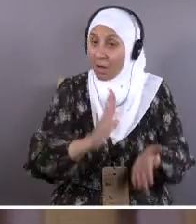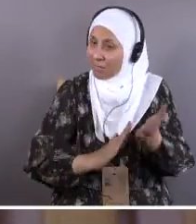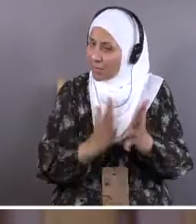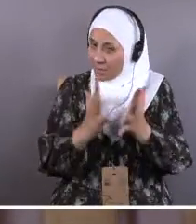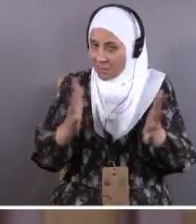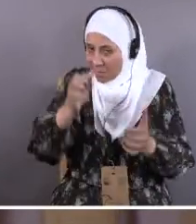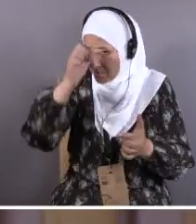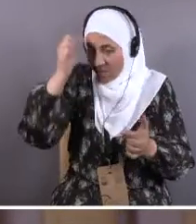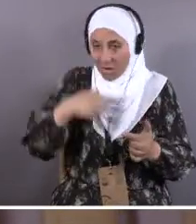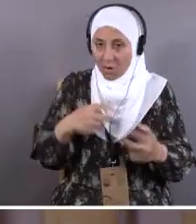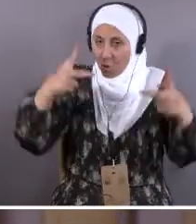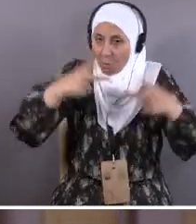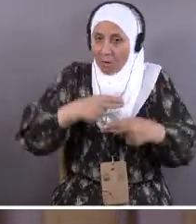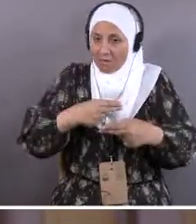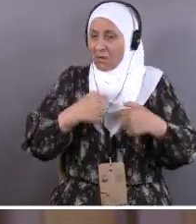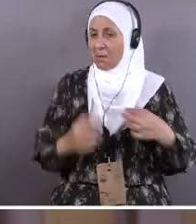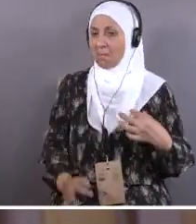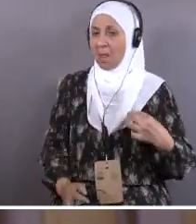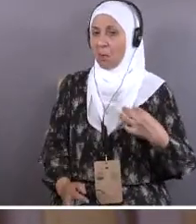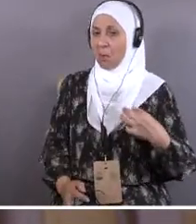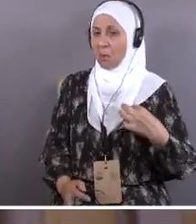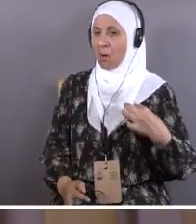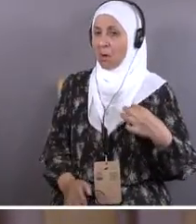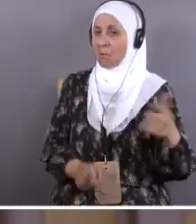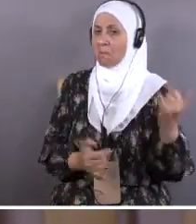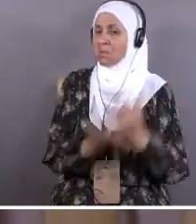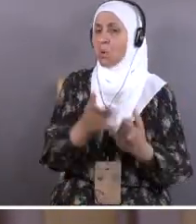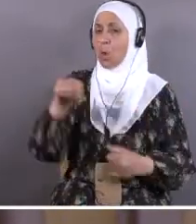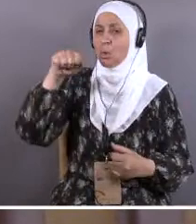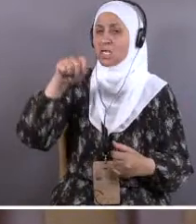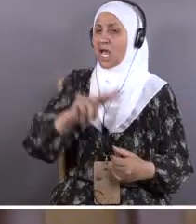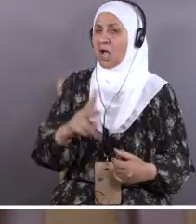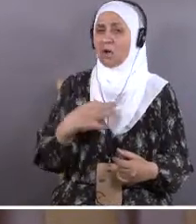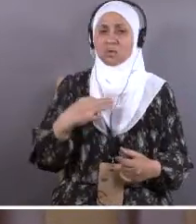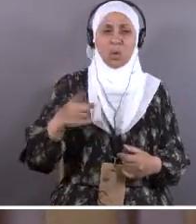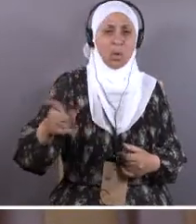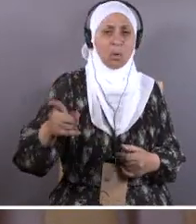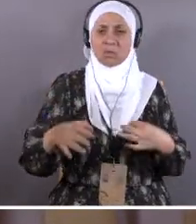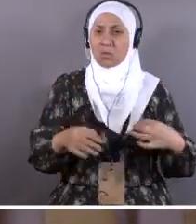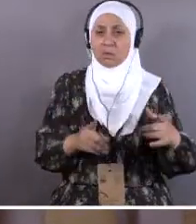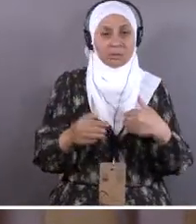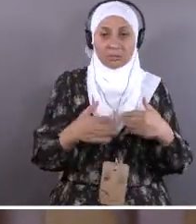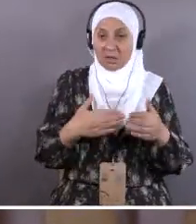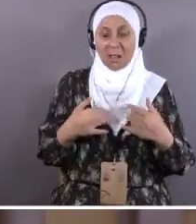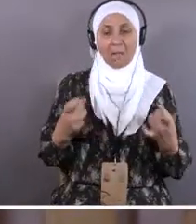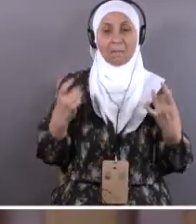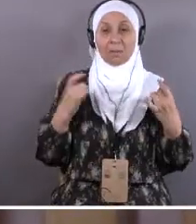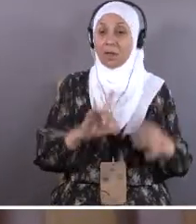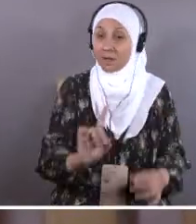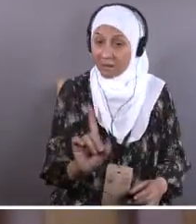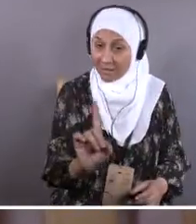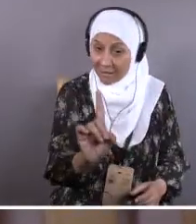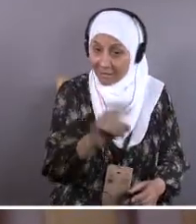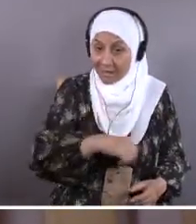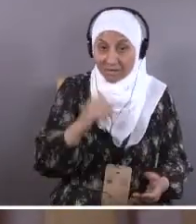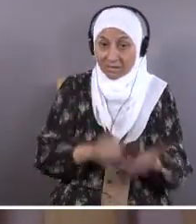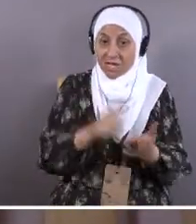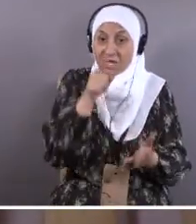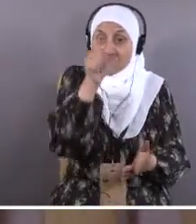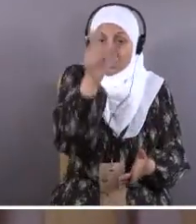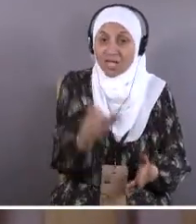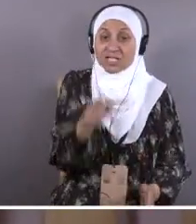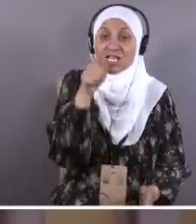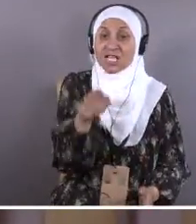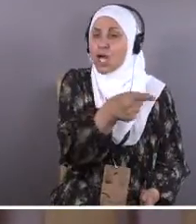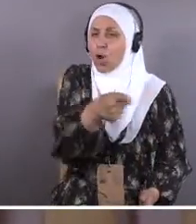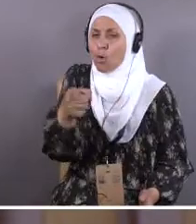plant one tree or at least preserve the tree that is next to you. The real danger, if you think that it is the ministry